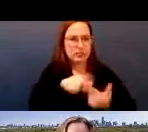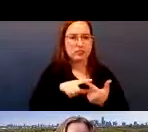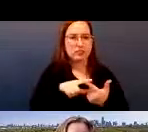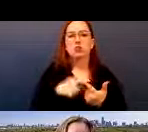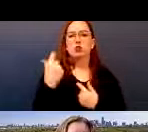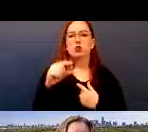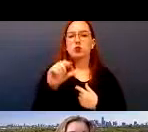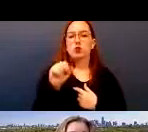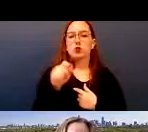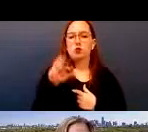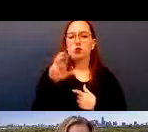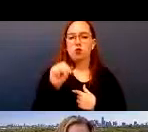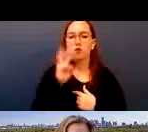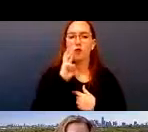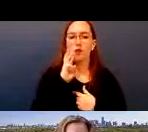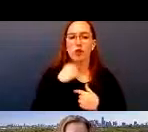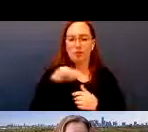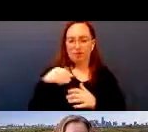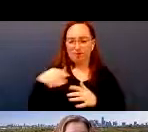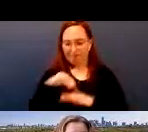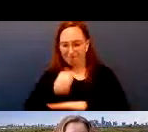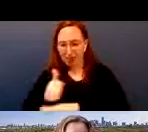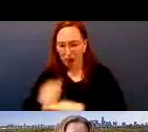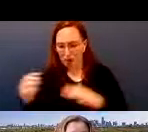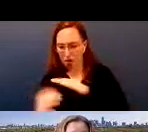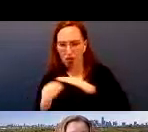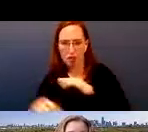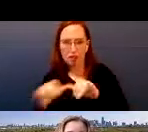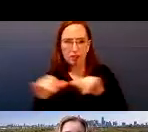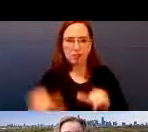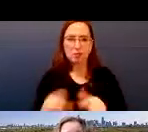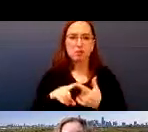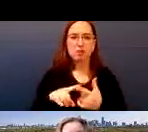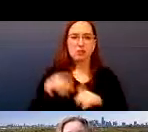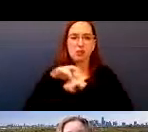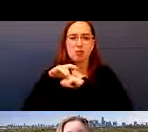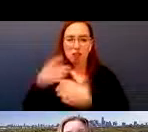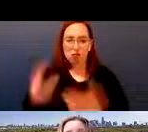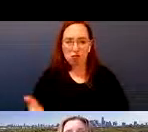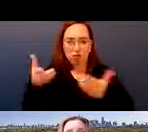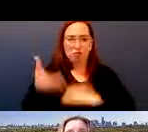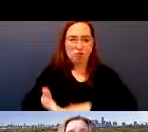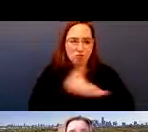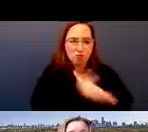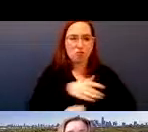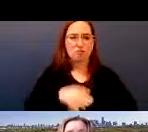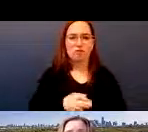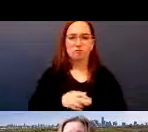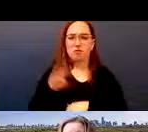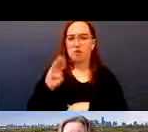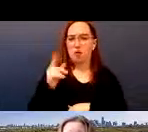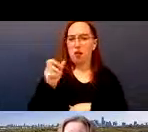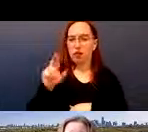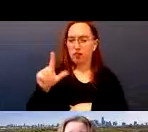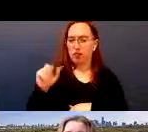uplift, rehabilitation of the Butler landfill, programming nodes that are connected with pathways or